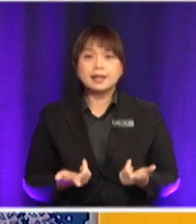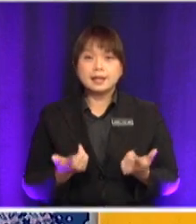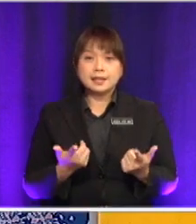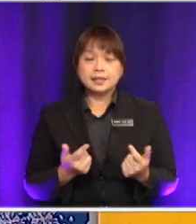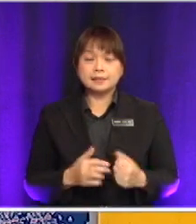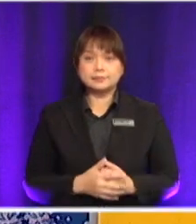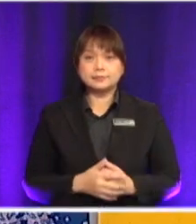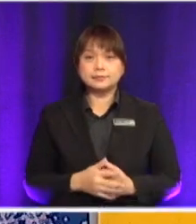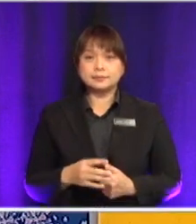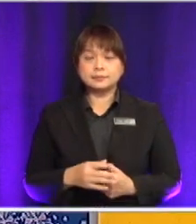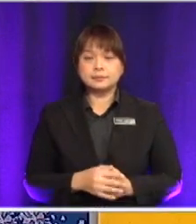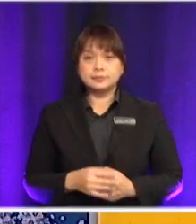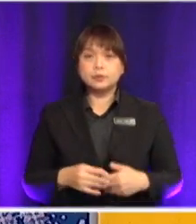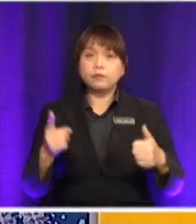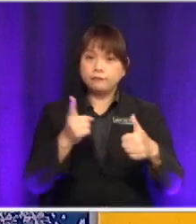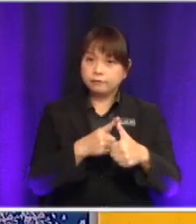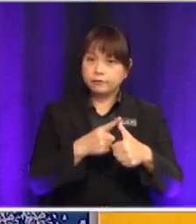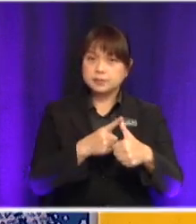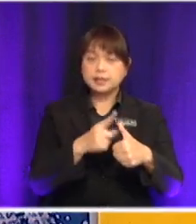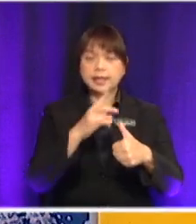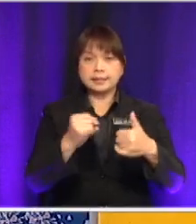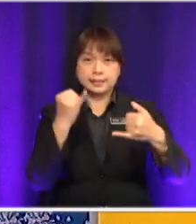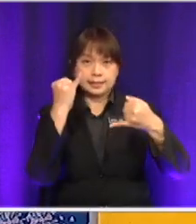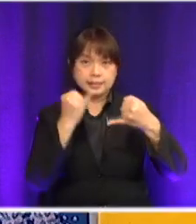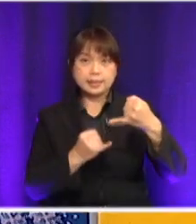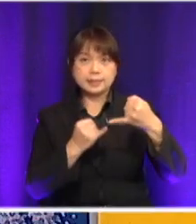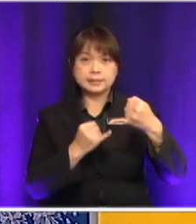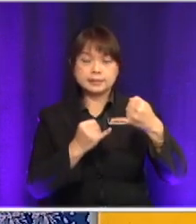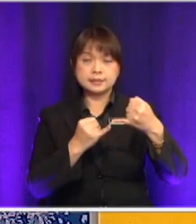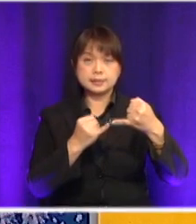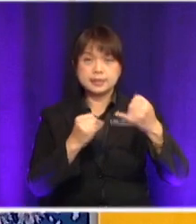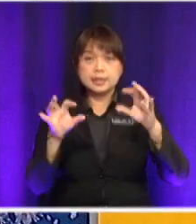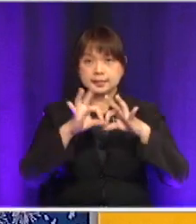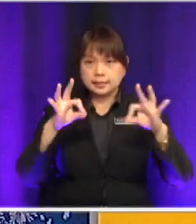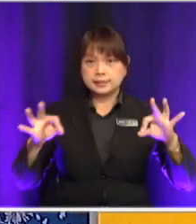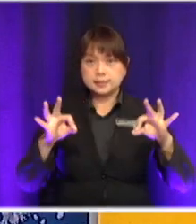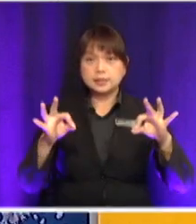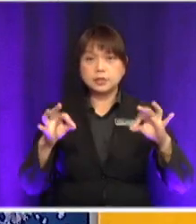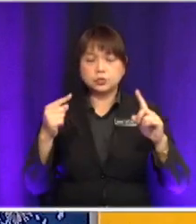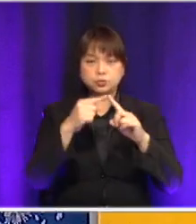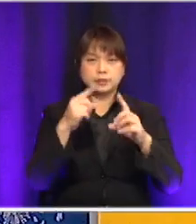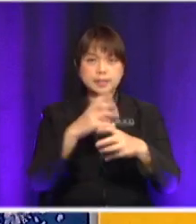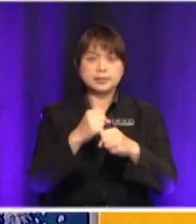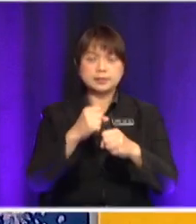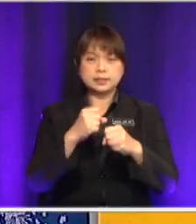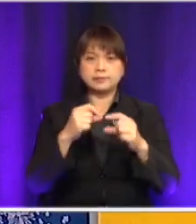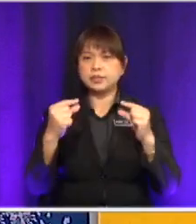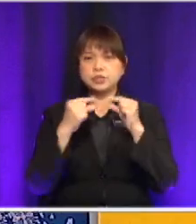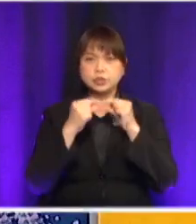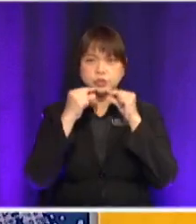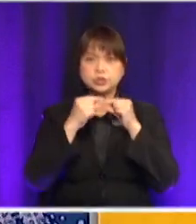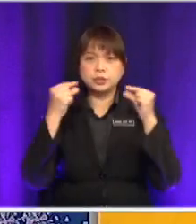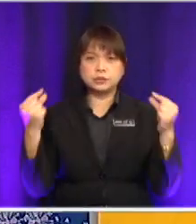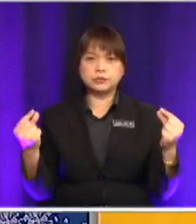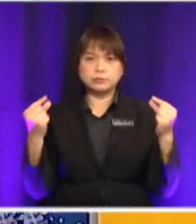the last sentence of the paragraph to get a general idea of what the text is. I don't want you guys to spend too much time reading.